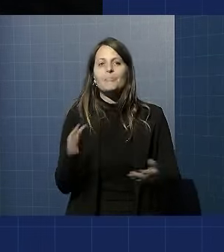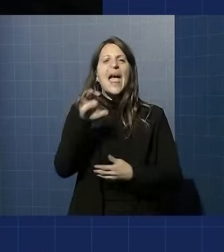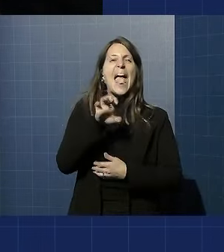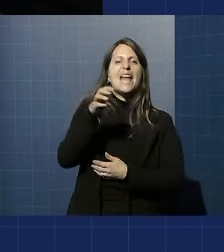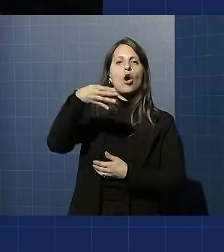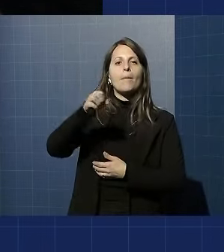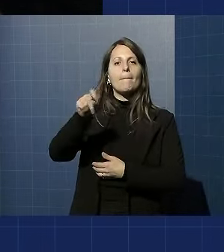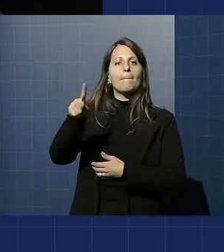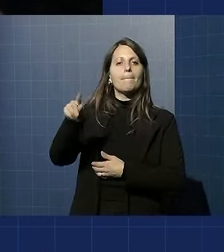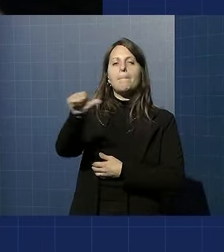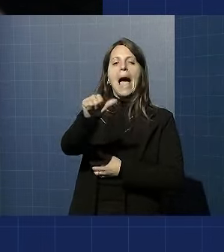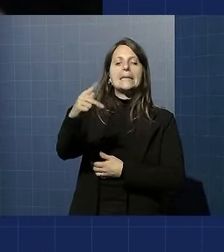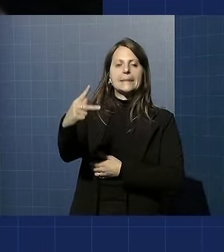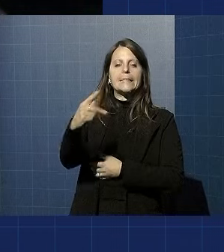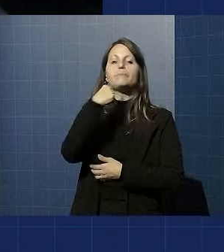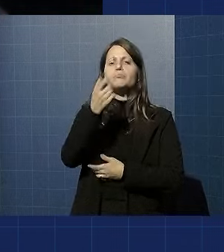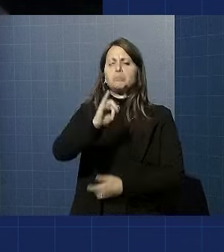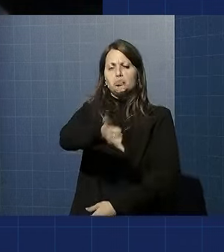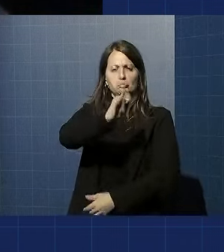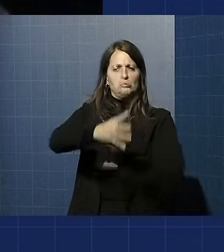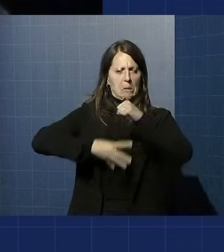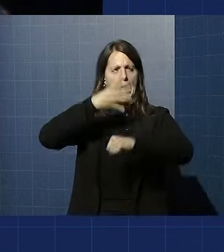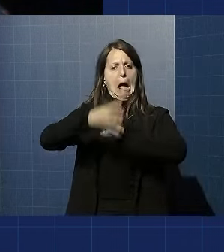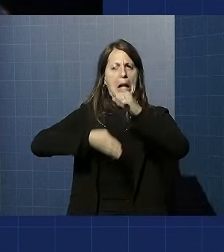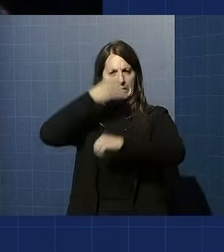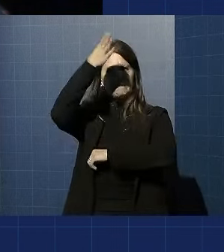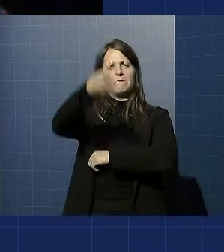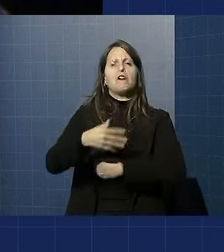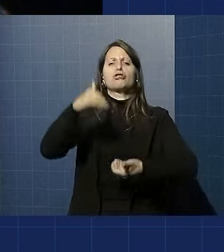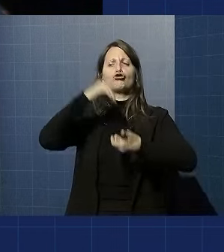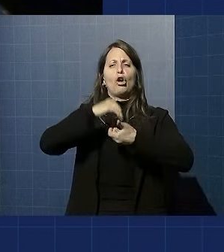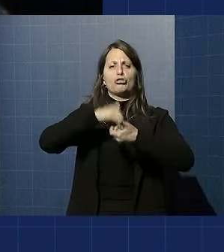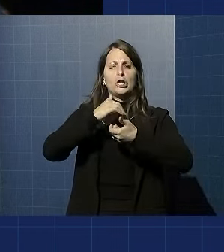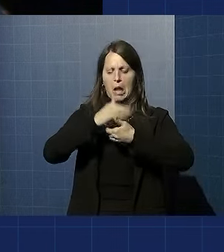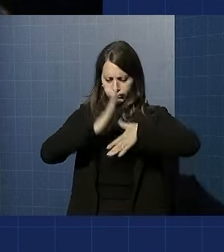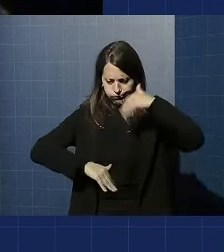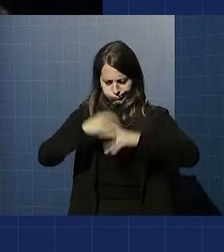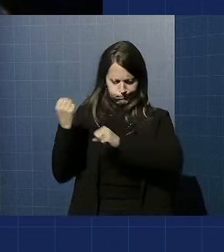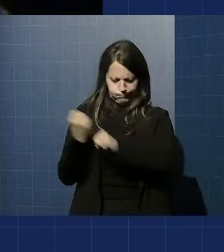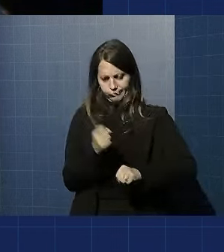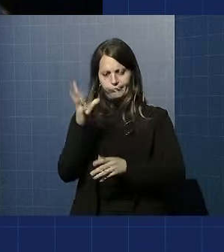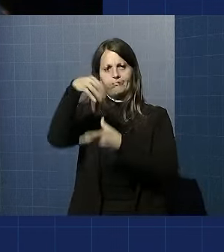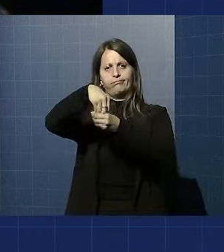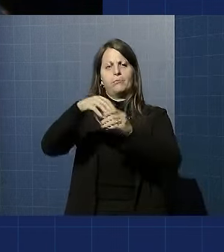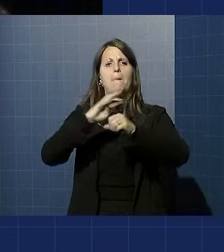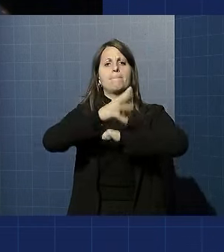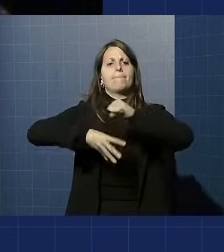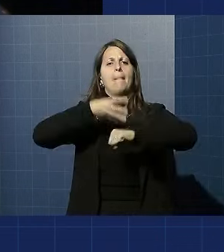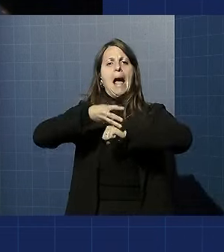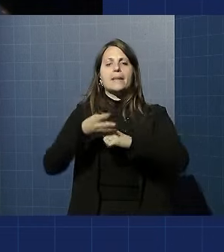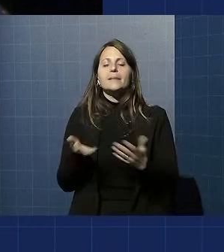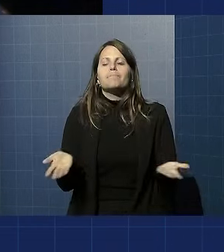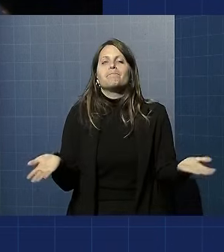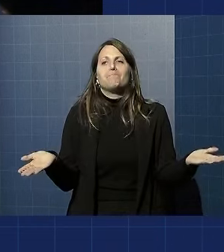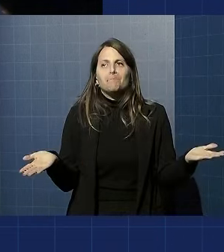know, a society there. And I think this is, I mean, okay. Usually when Elon Musk says something, he also does it, so we always need to be